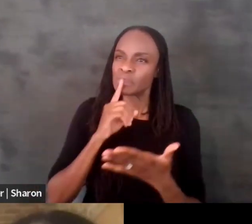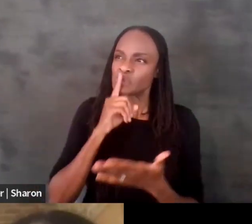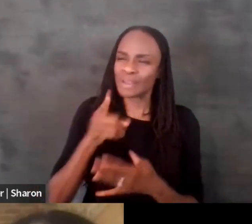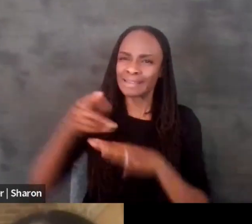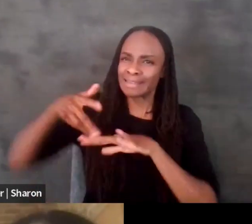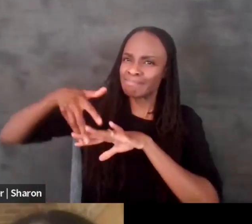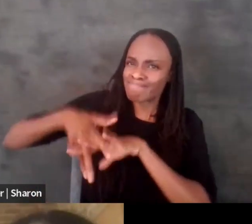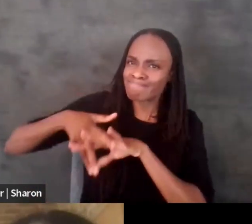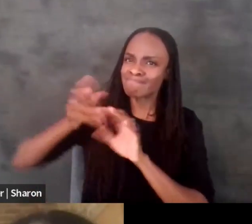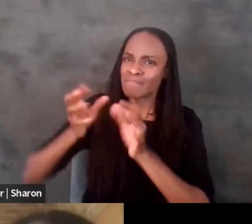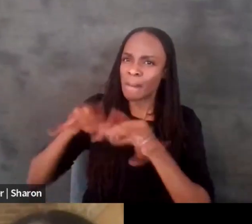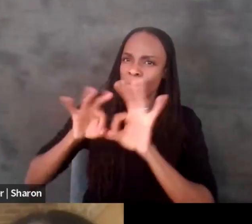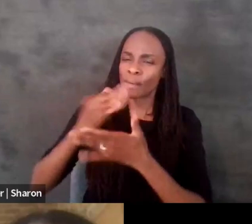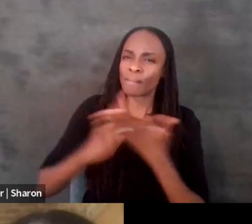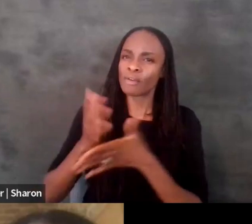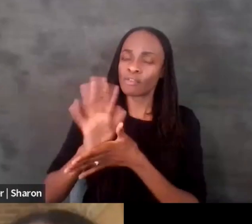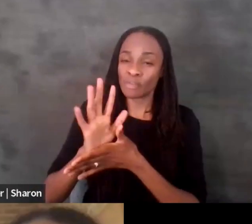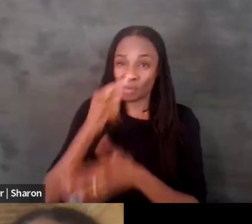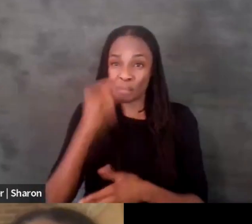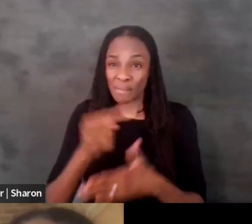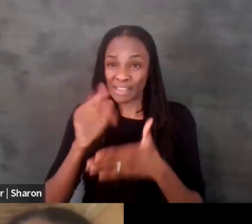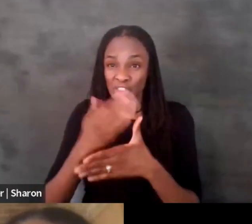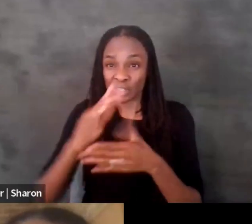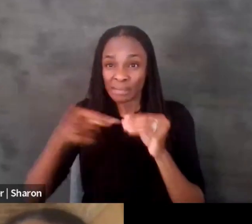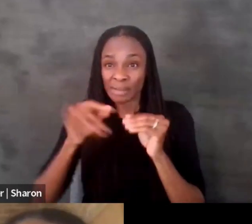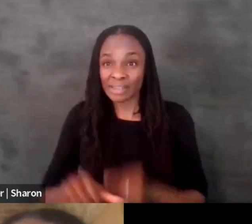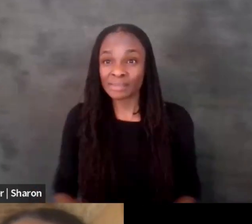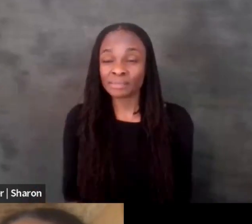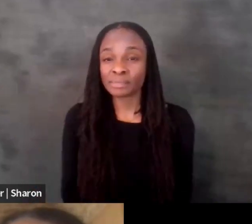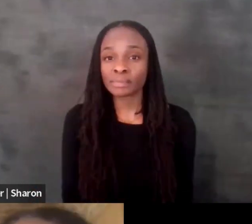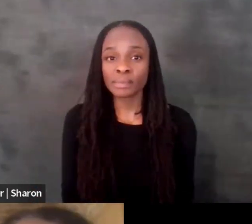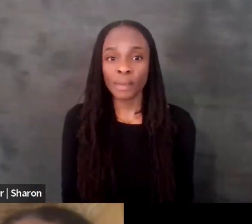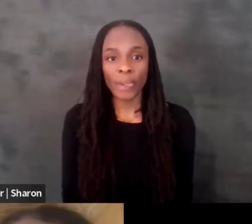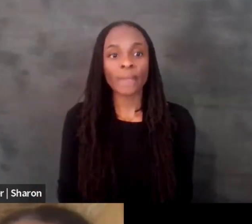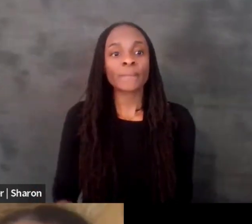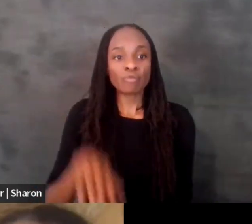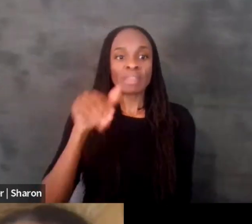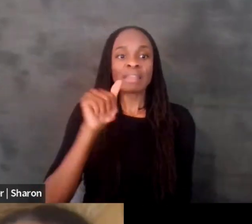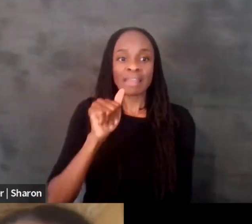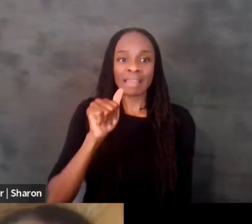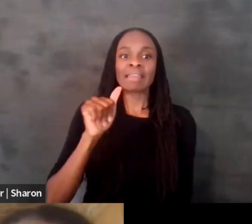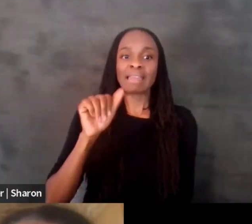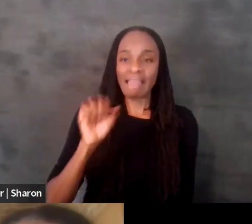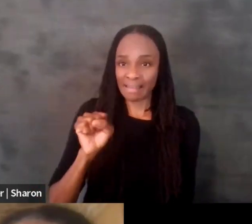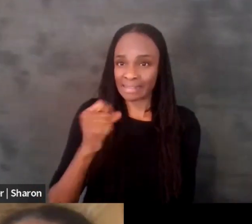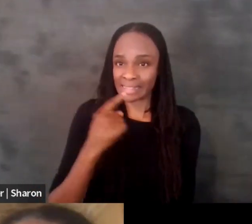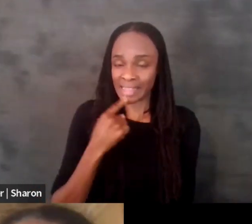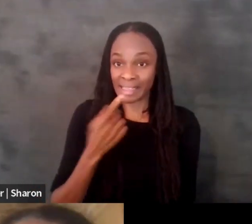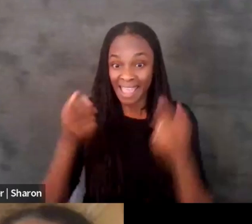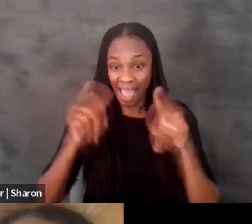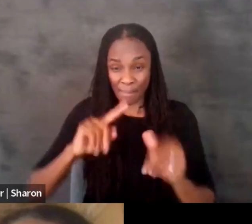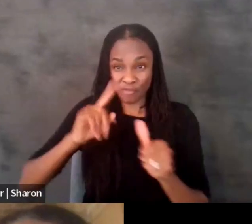film? Can you talk a little bit about what it was like to craft that? So when we first went to the forest,